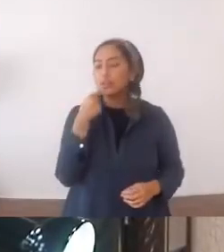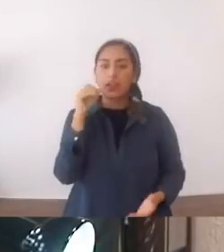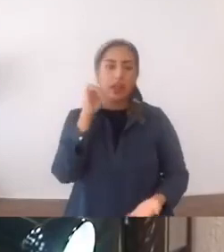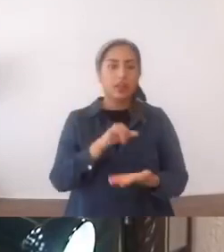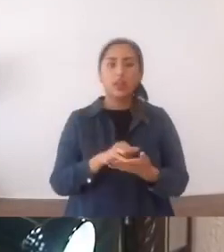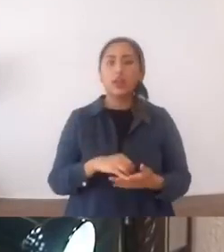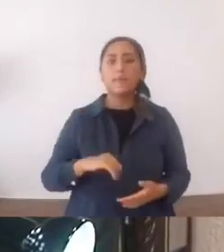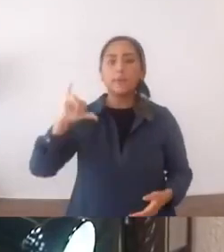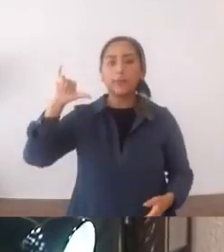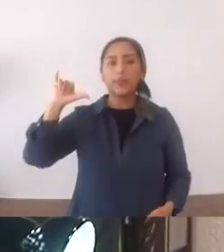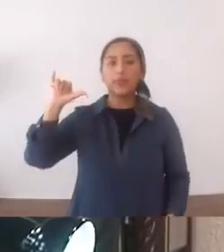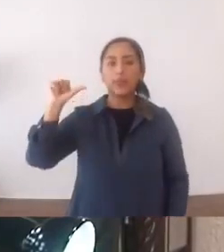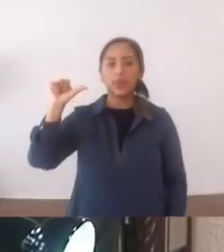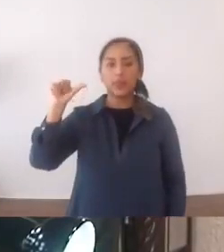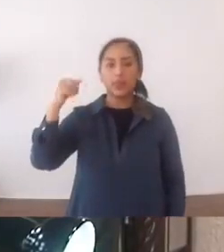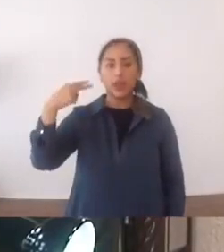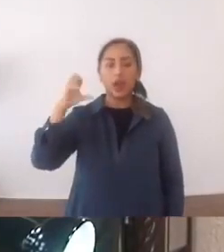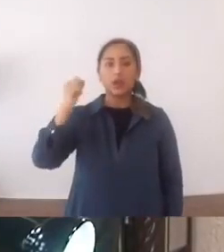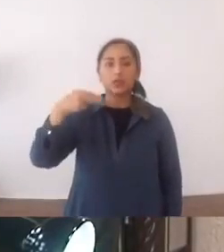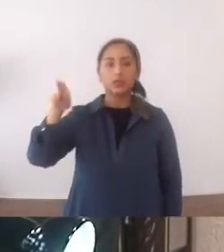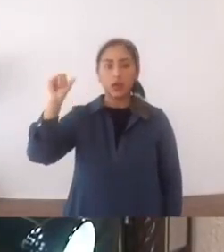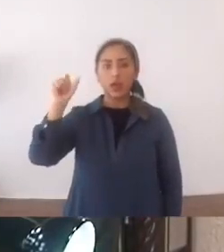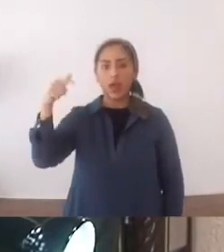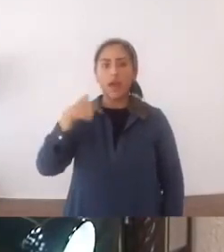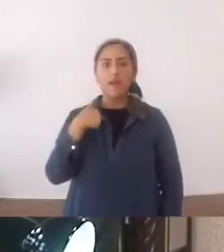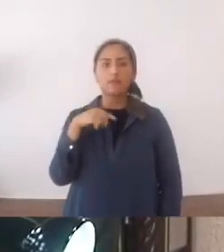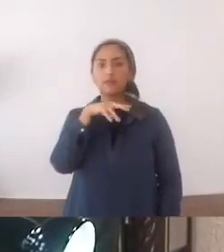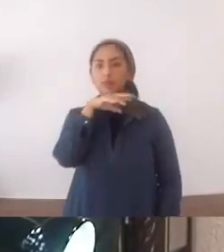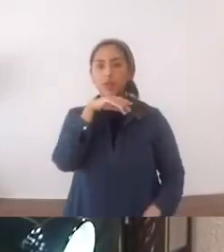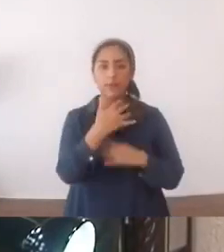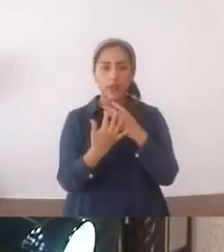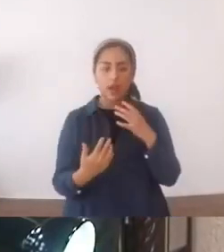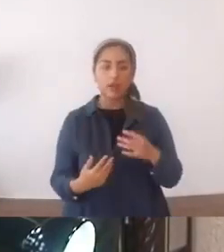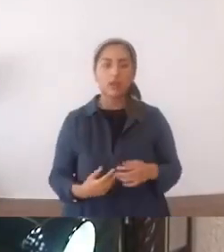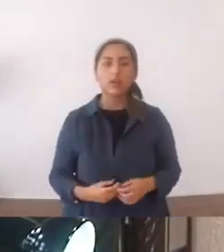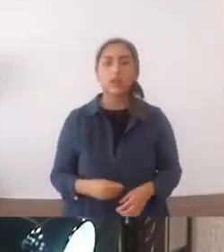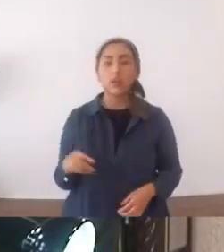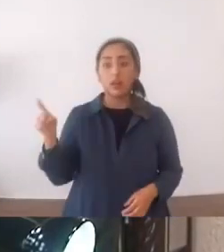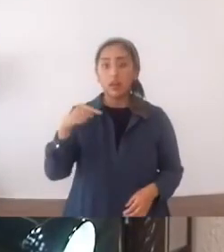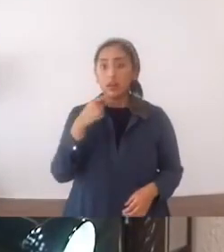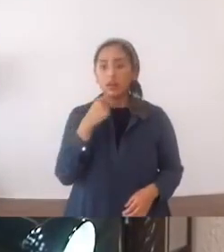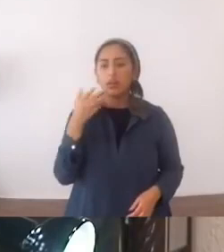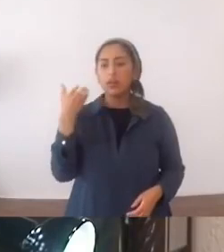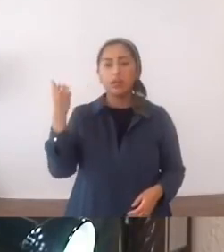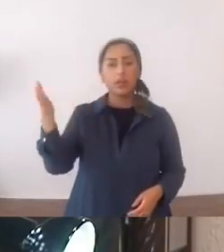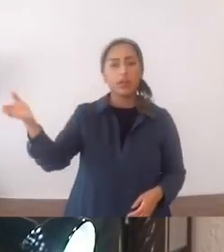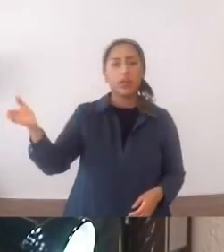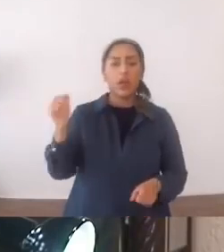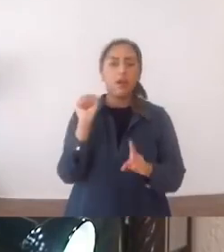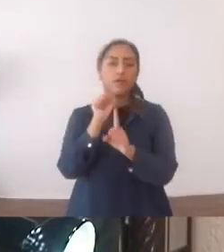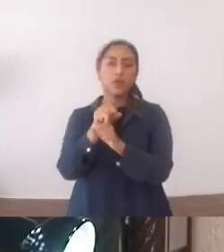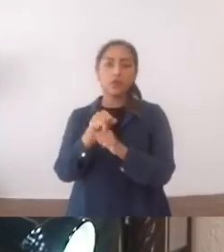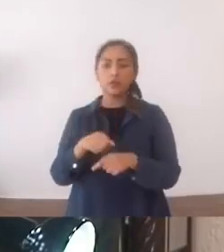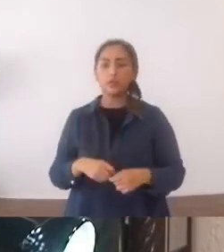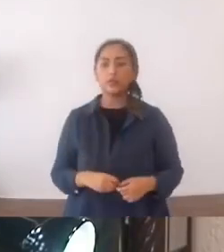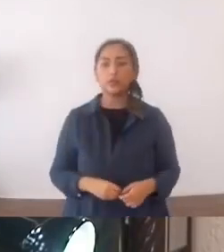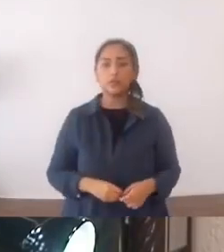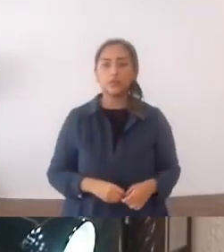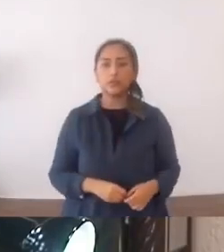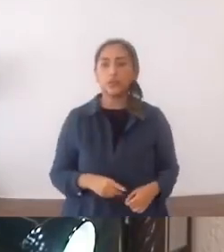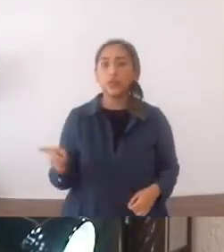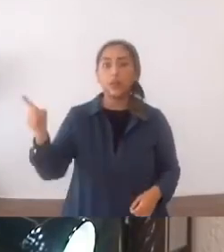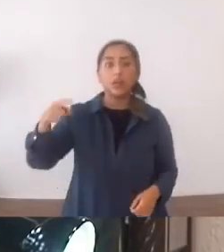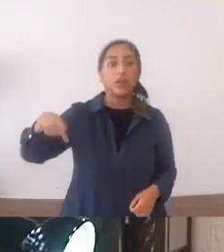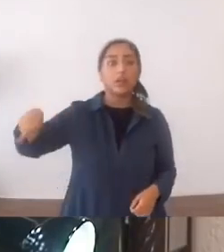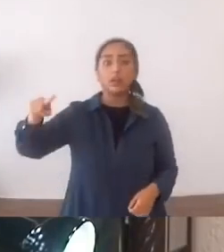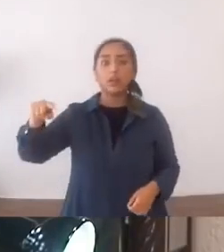in another video, dice que Yahshua tiene sangre pagana. he says that Joshua has pagan blood. y también lo llama tonto, and he calls